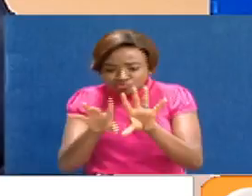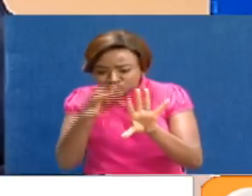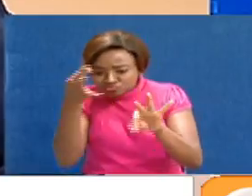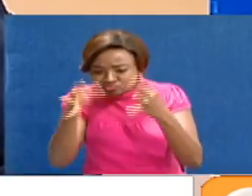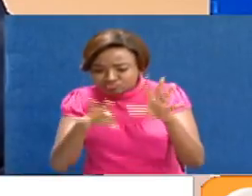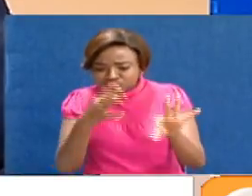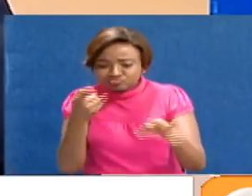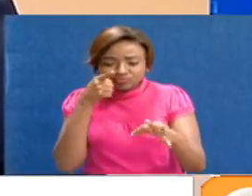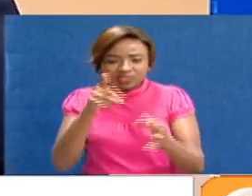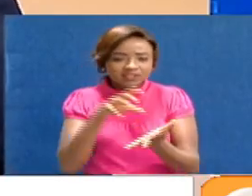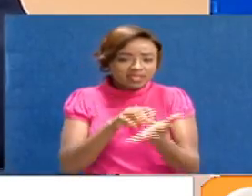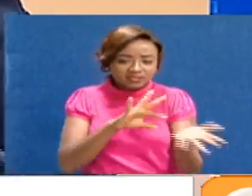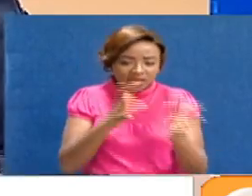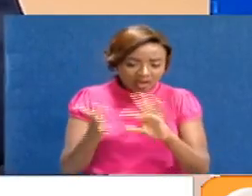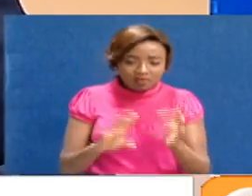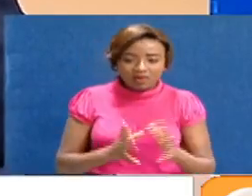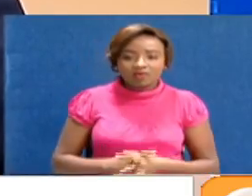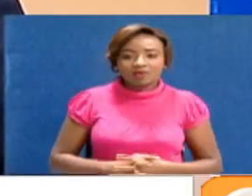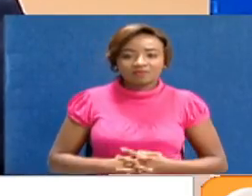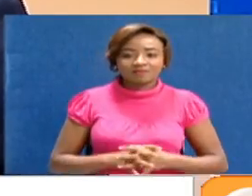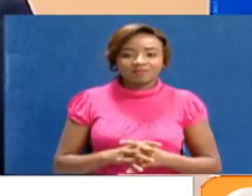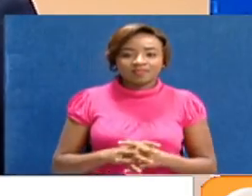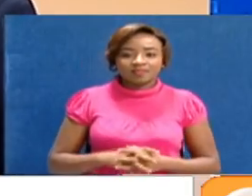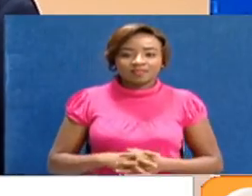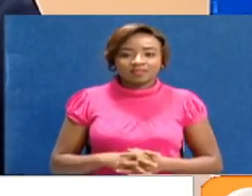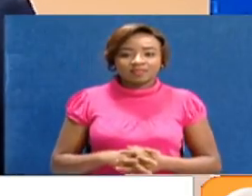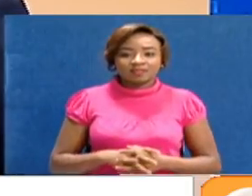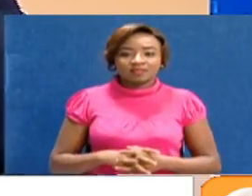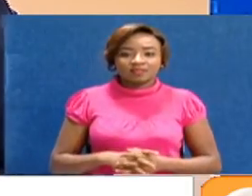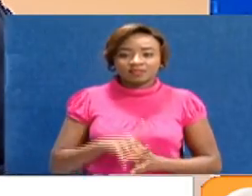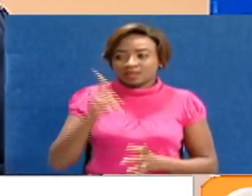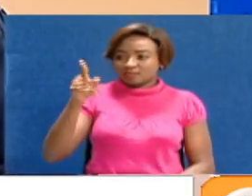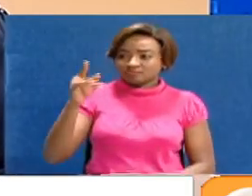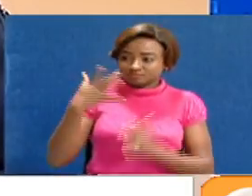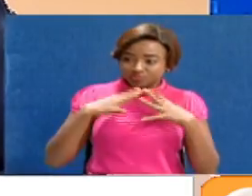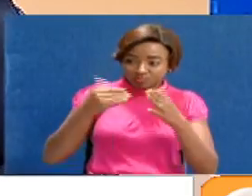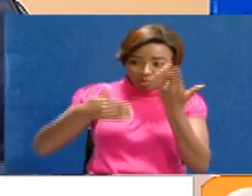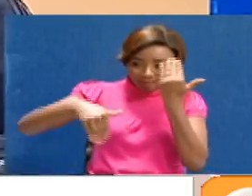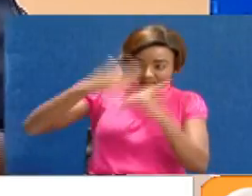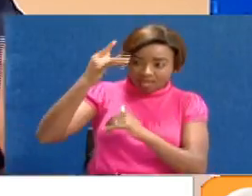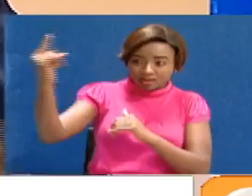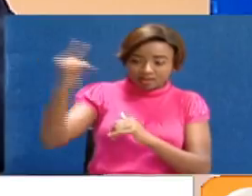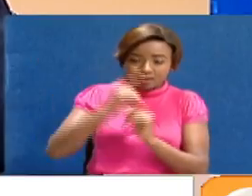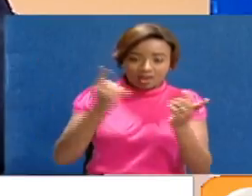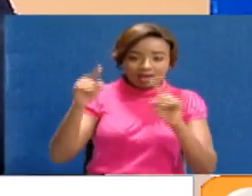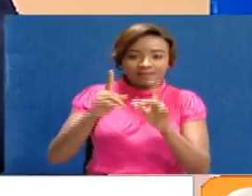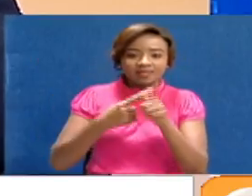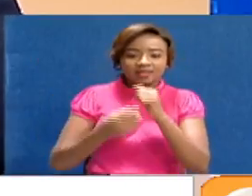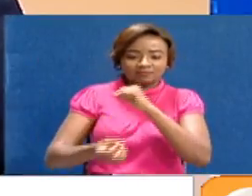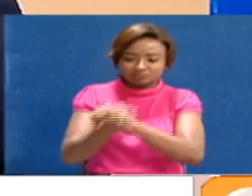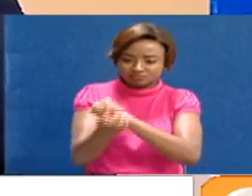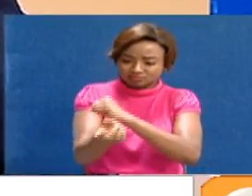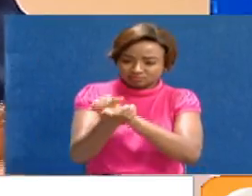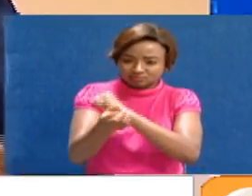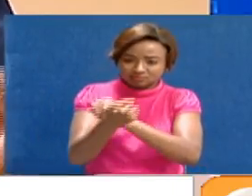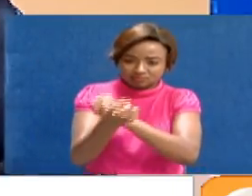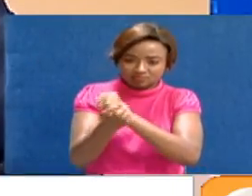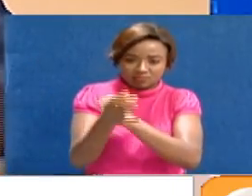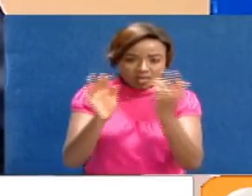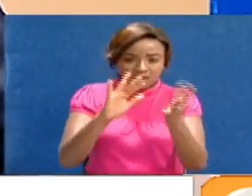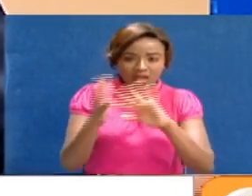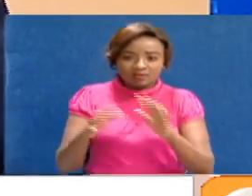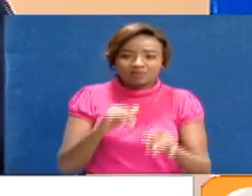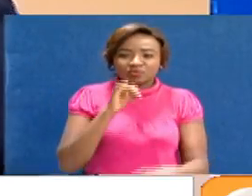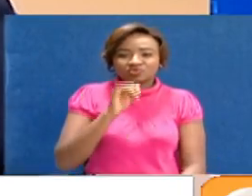when I, the prosecutor, got to court, all I have to do is get the expert stand in the dock and give the whole story to the court, instead